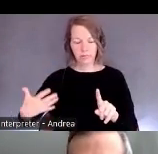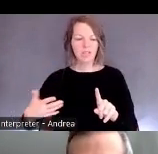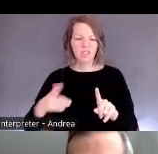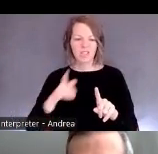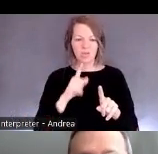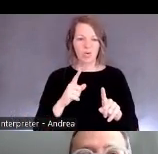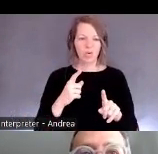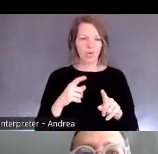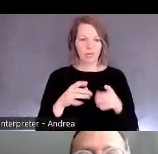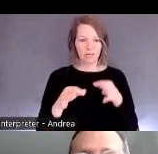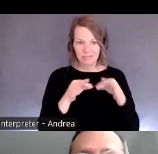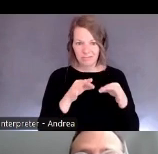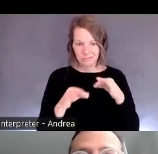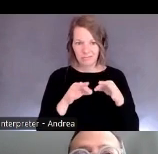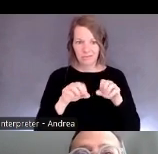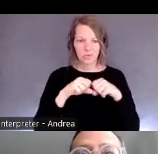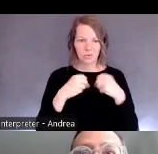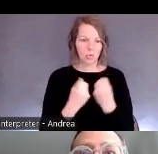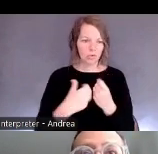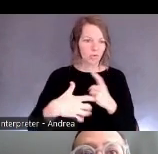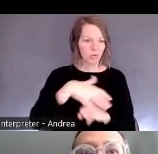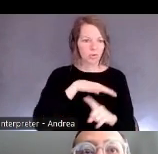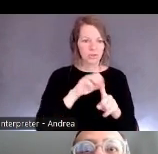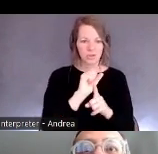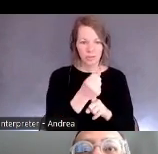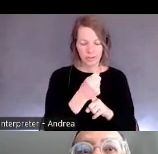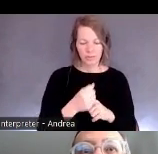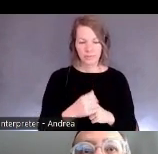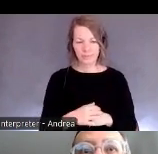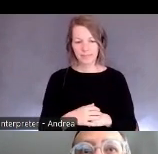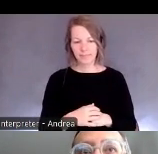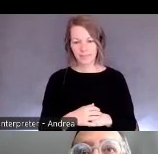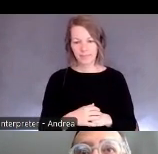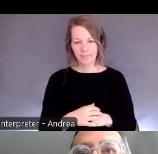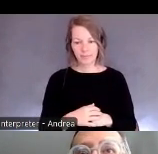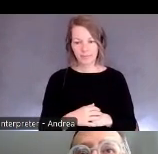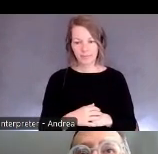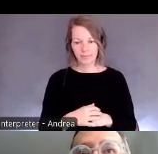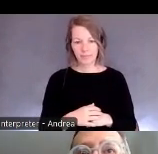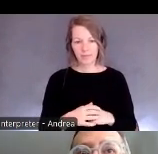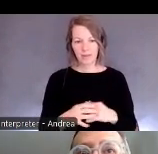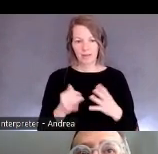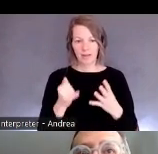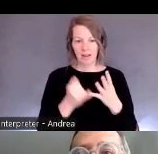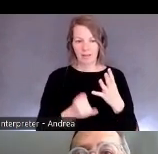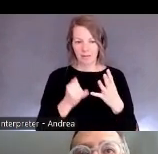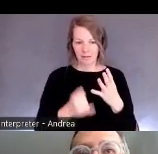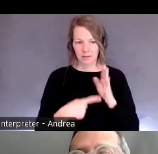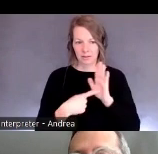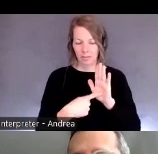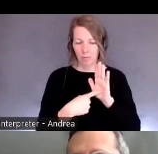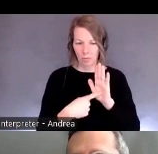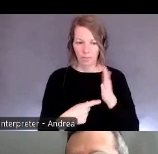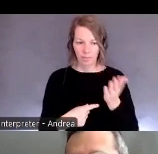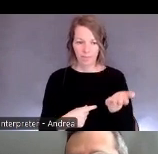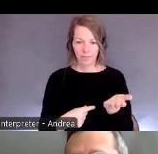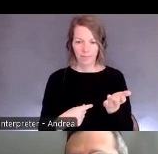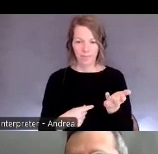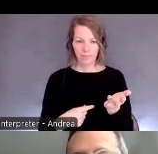historicizing. Okay, and the final is about the use of.